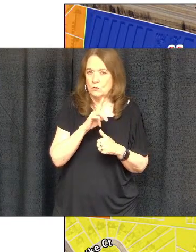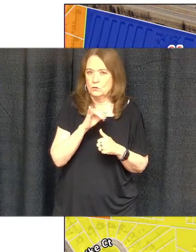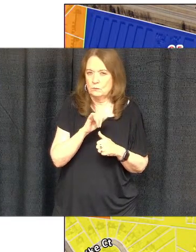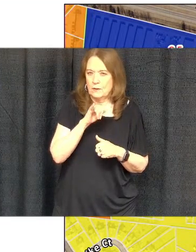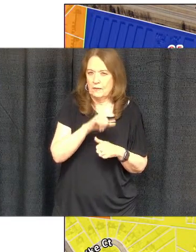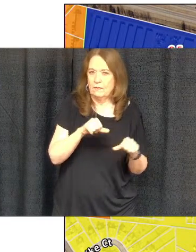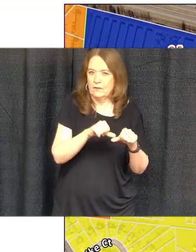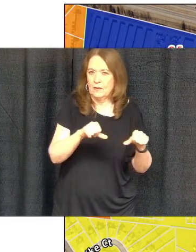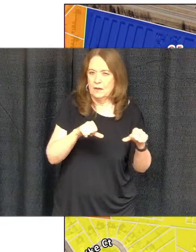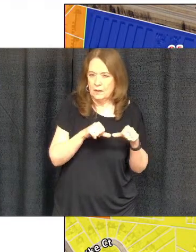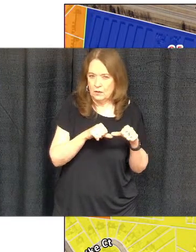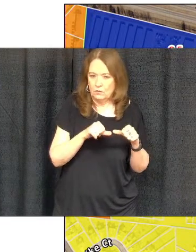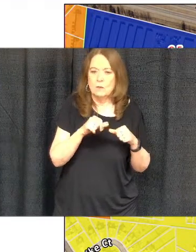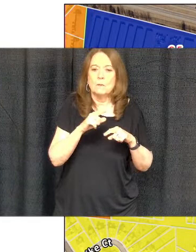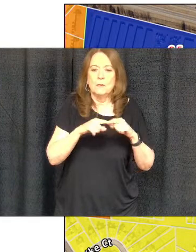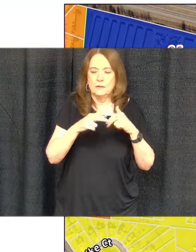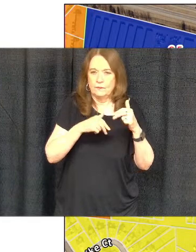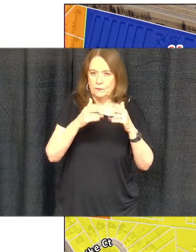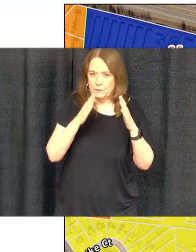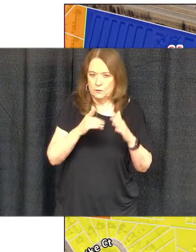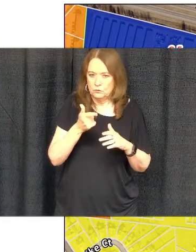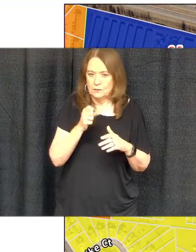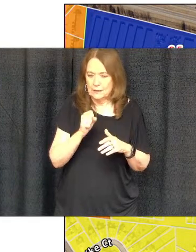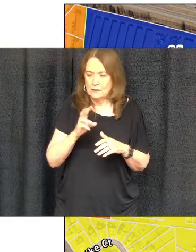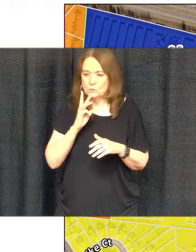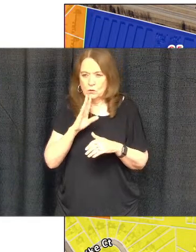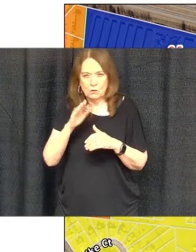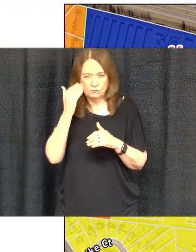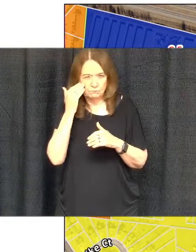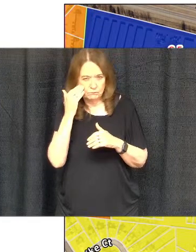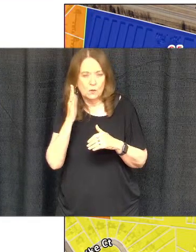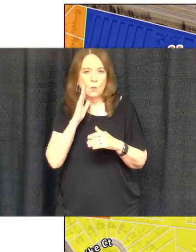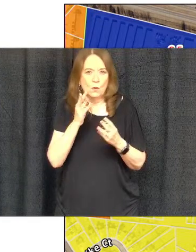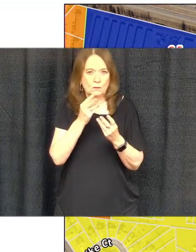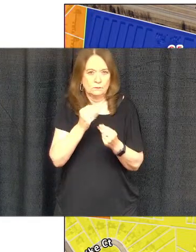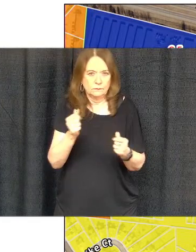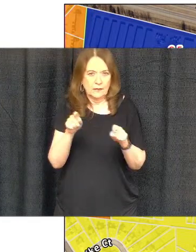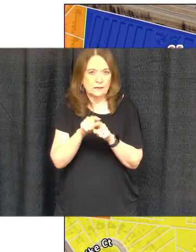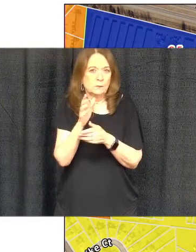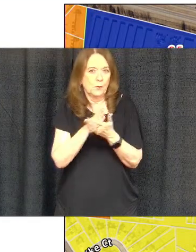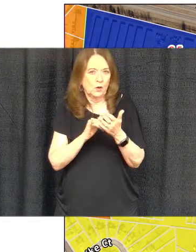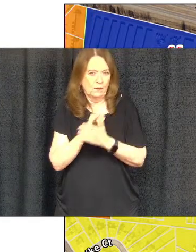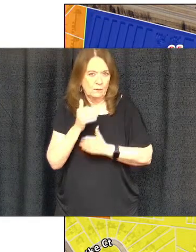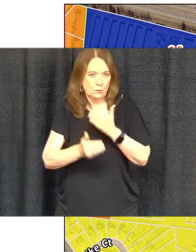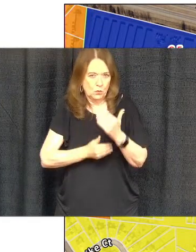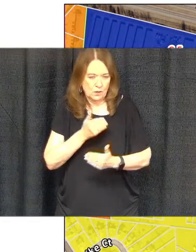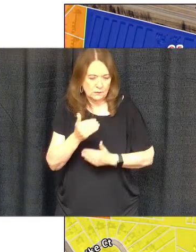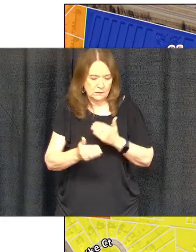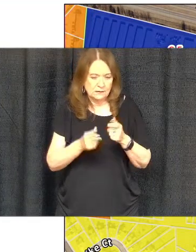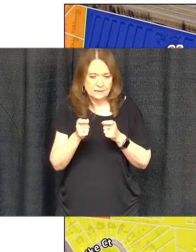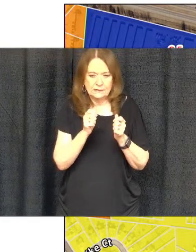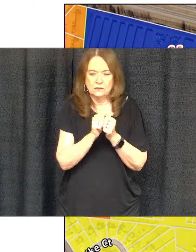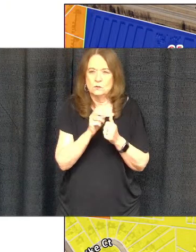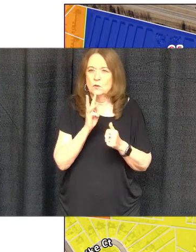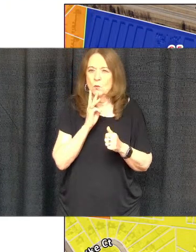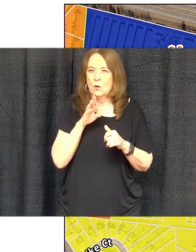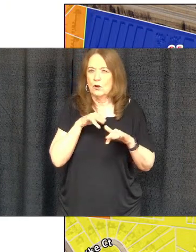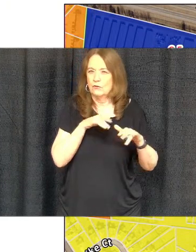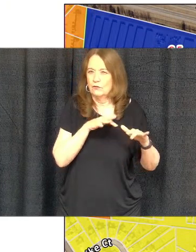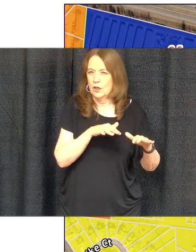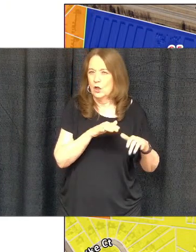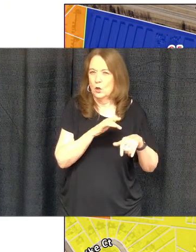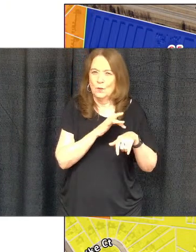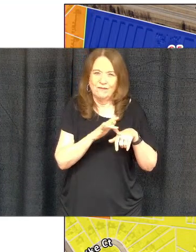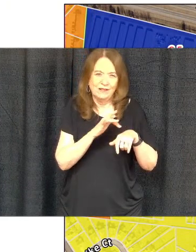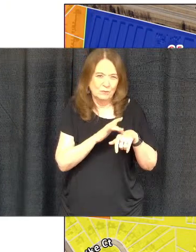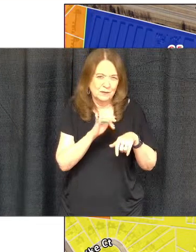area. The developer and Clarksville Gas and Water are aware of the matter and will resolve it as part of the development process. It deals with water flow availability